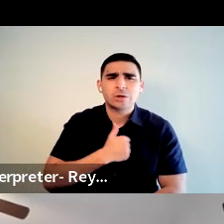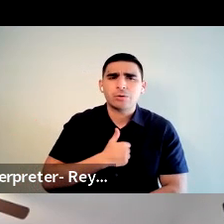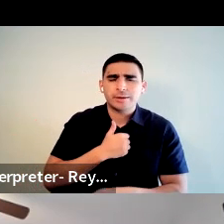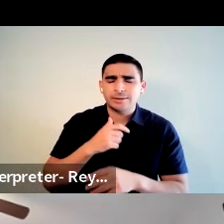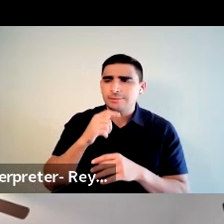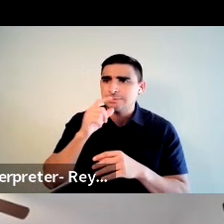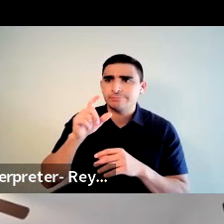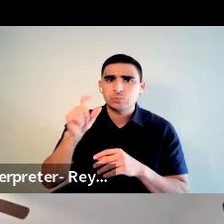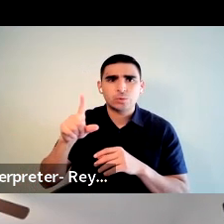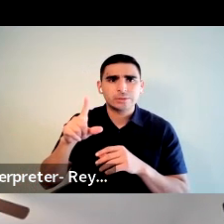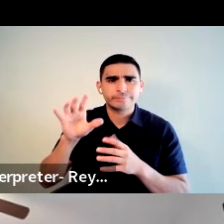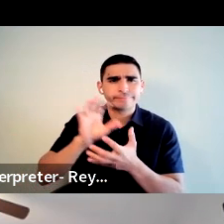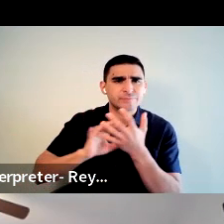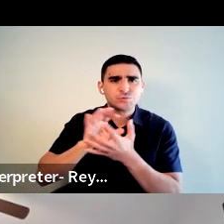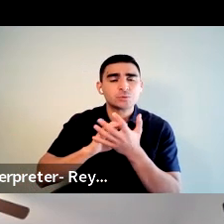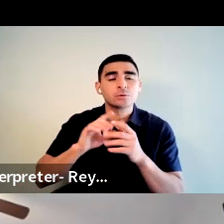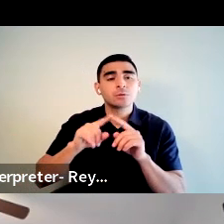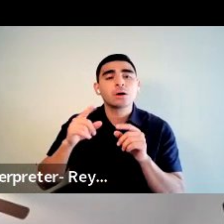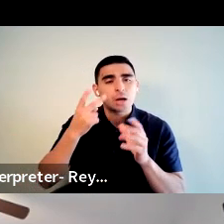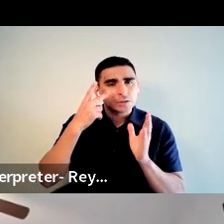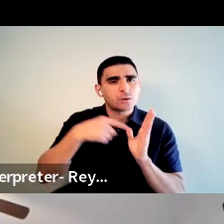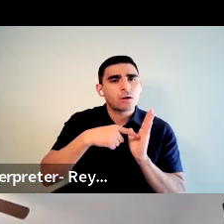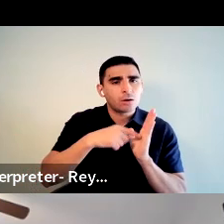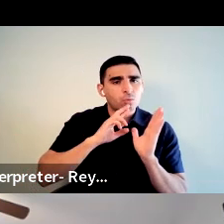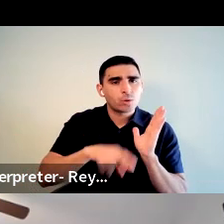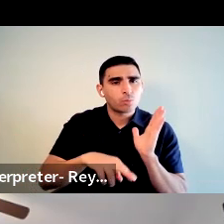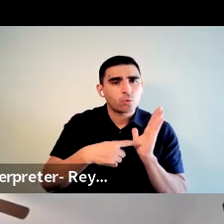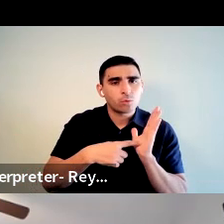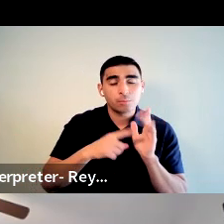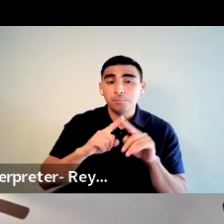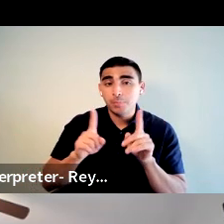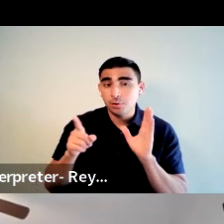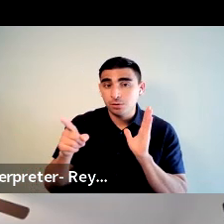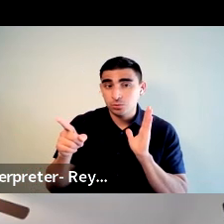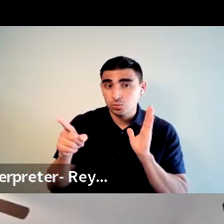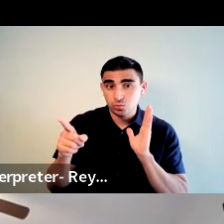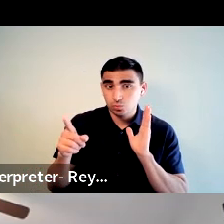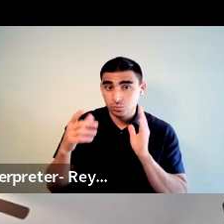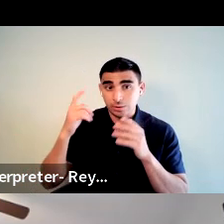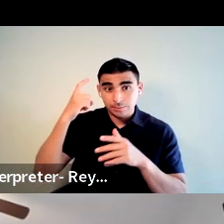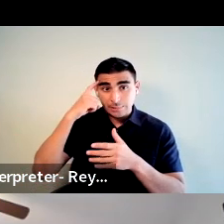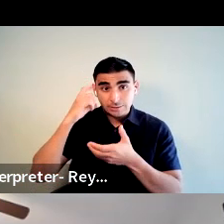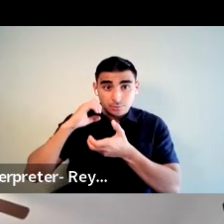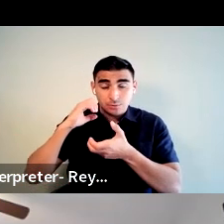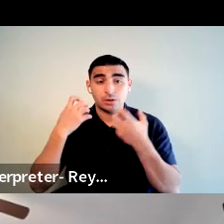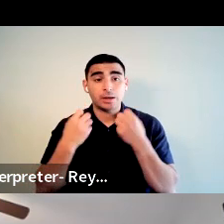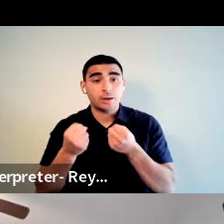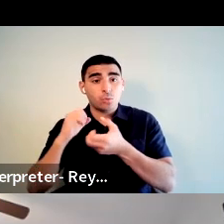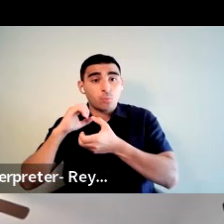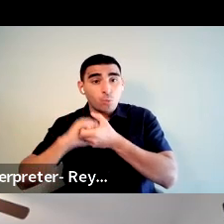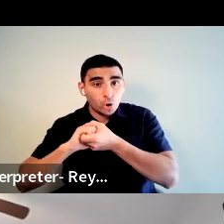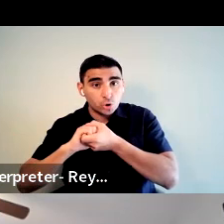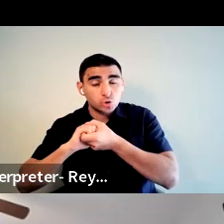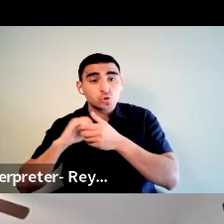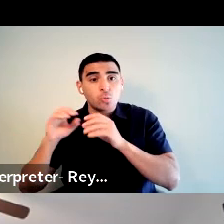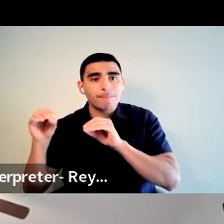see that in the report, but so you don't have Mental Health Partners mobile unit